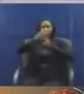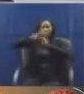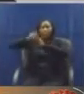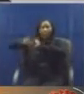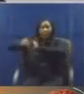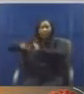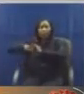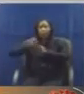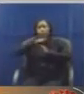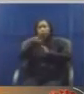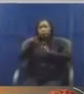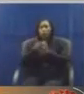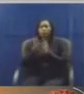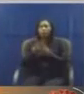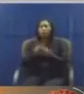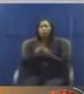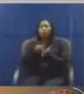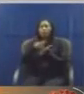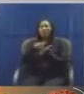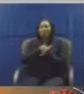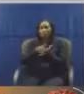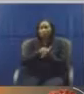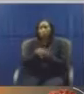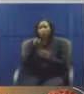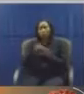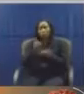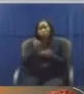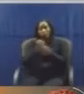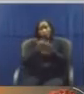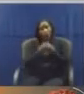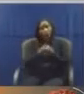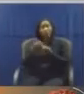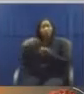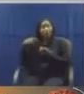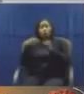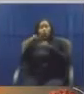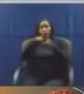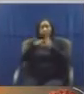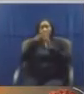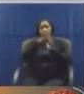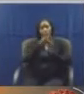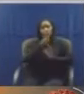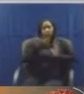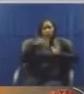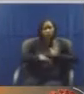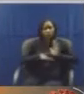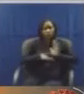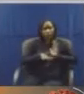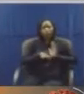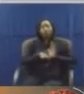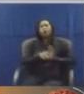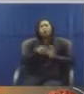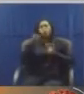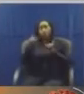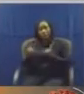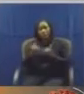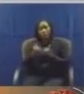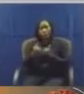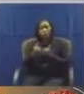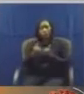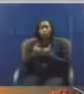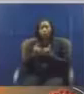of being the Minister of Social Development. Now, arising from your response in the Acting Minister capacity, to what